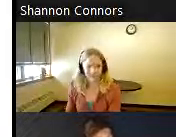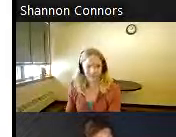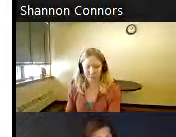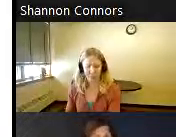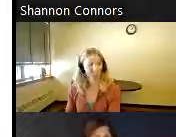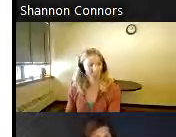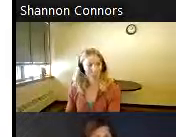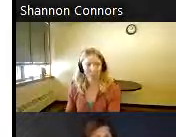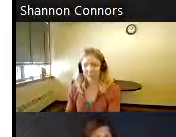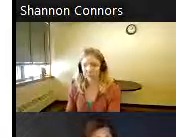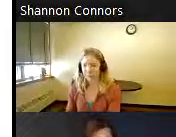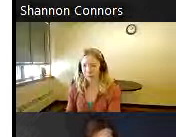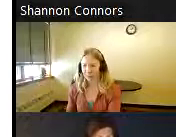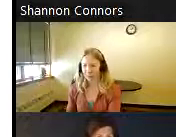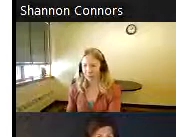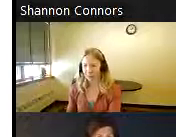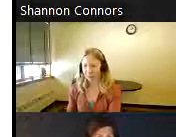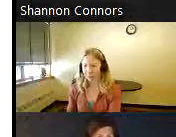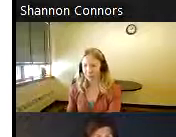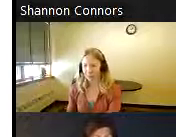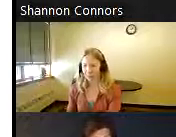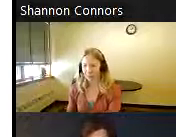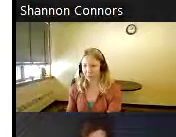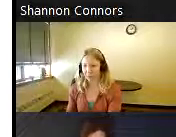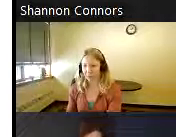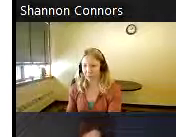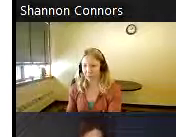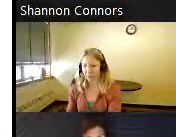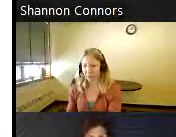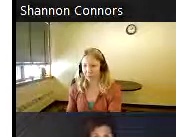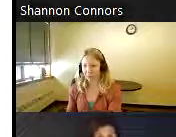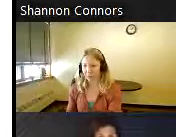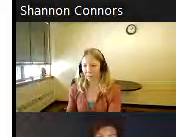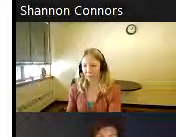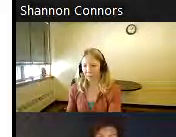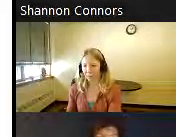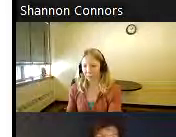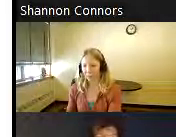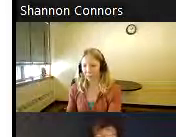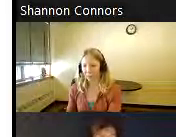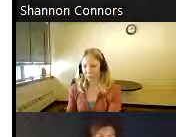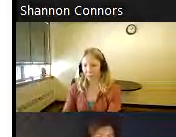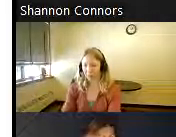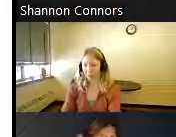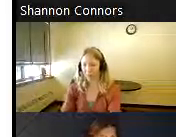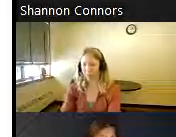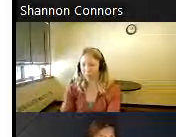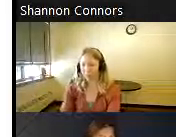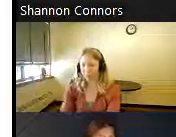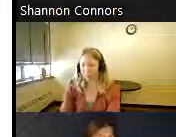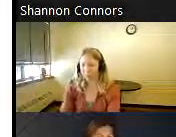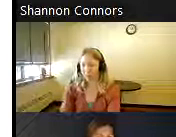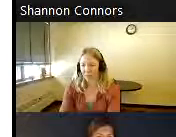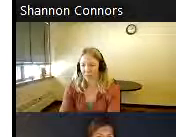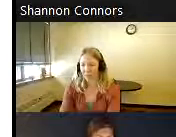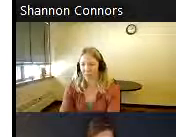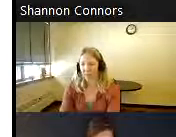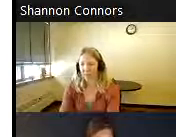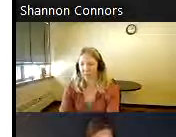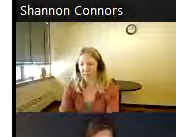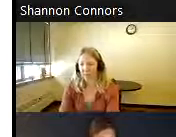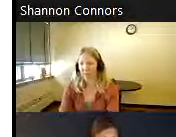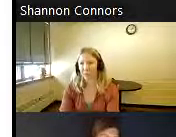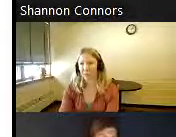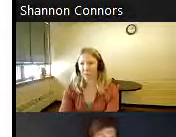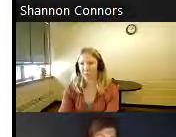planning process and the menus can help forest industry develop those adaptation plans. And so we've